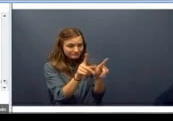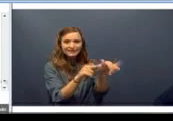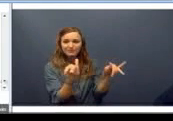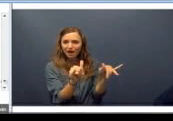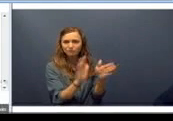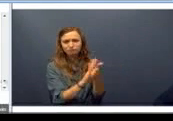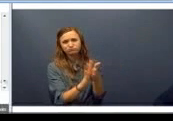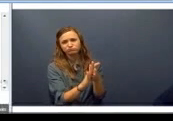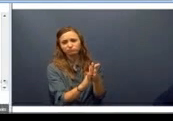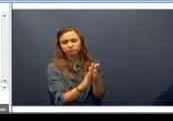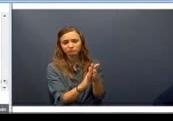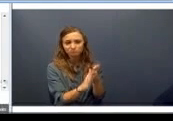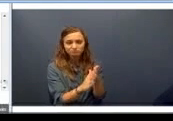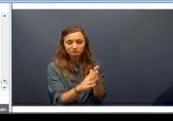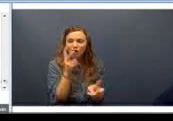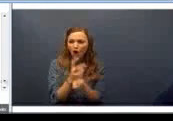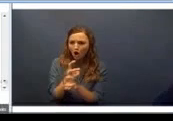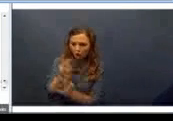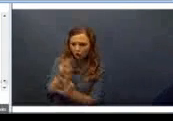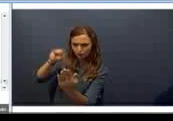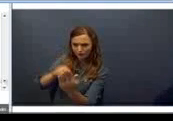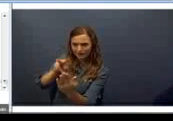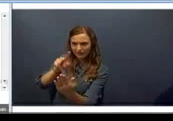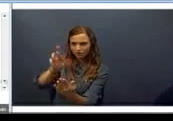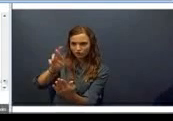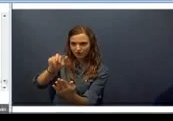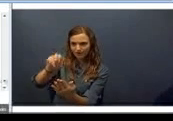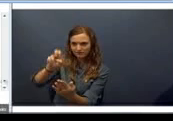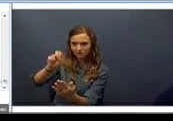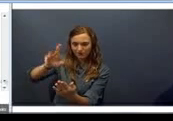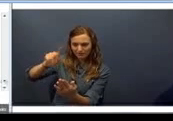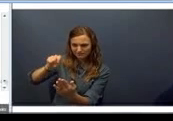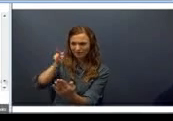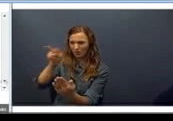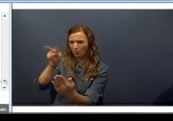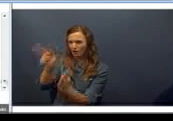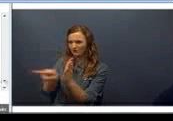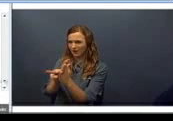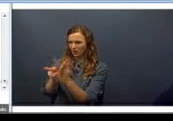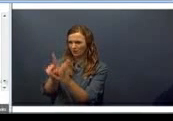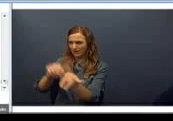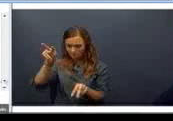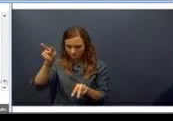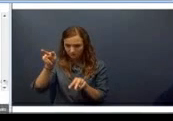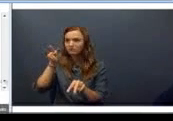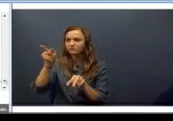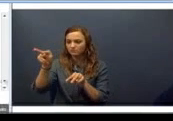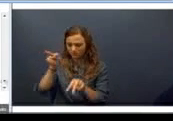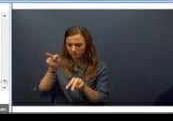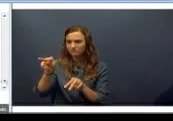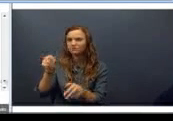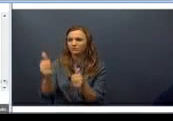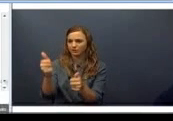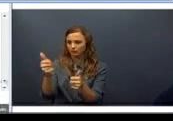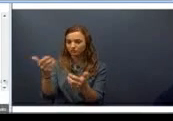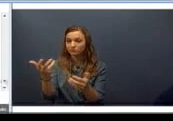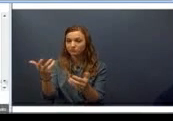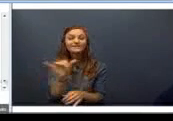a video and read the captioning at the same time. It's very difficult to read a transcript and watch a video at the same